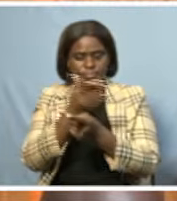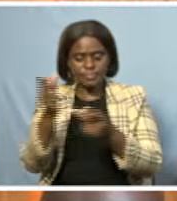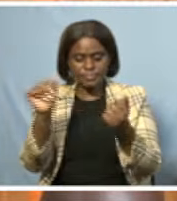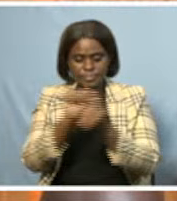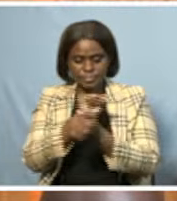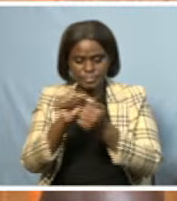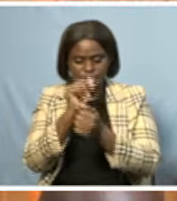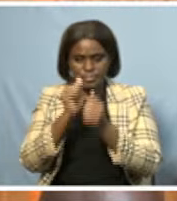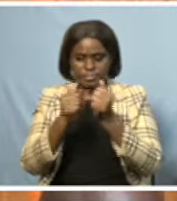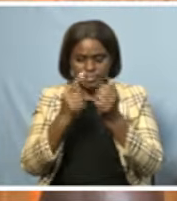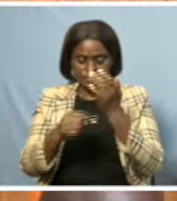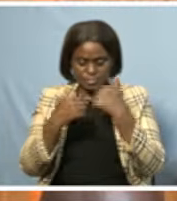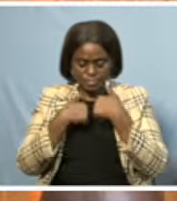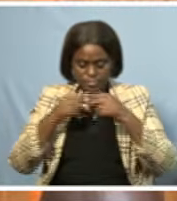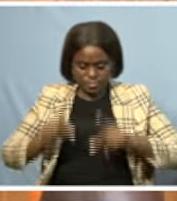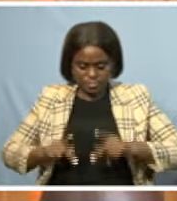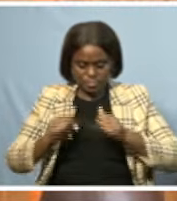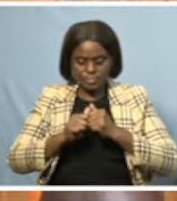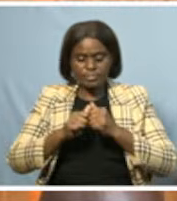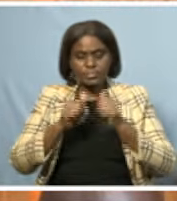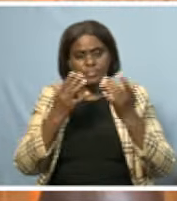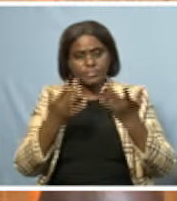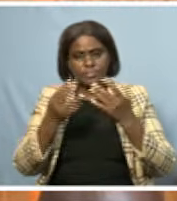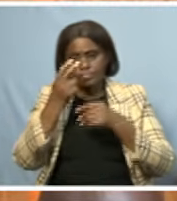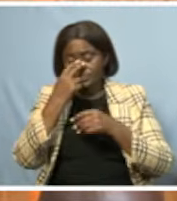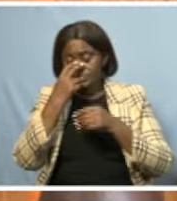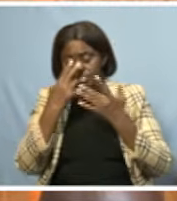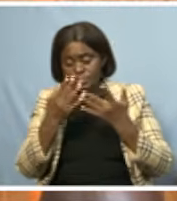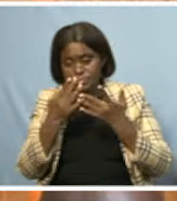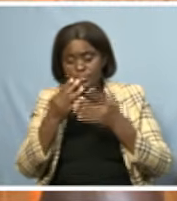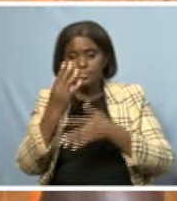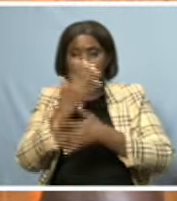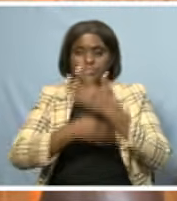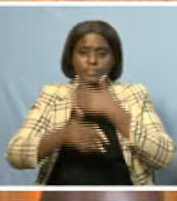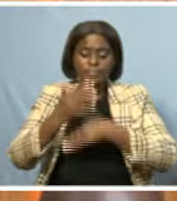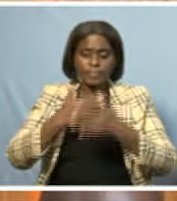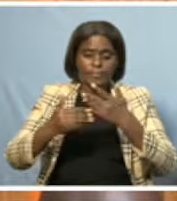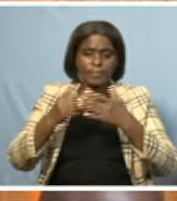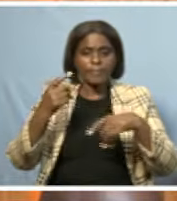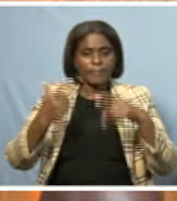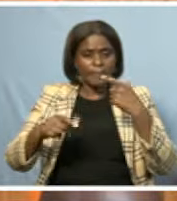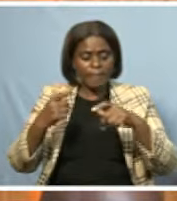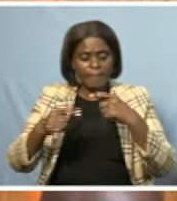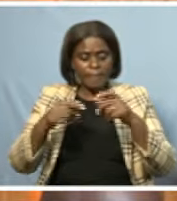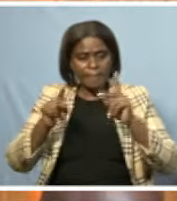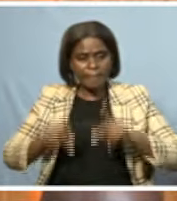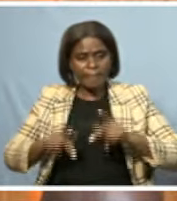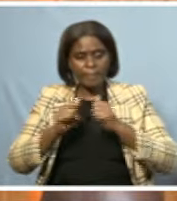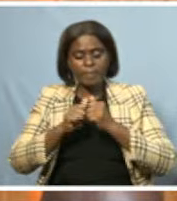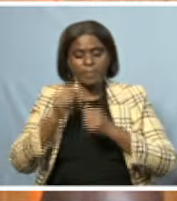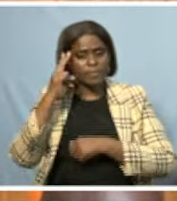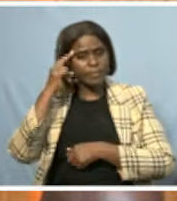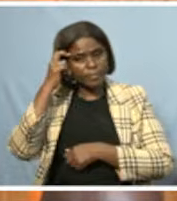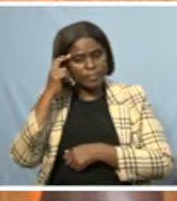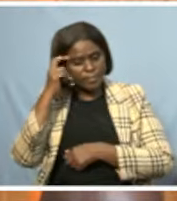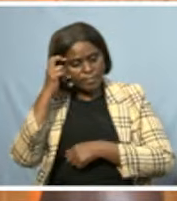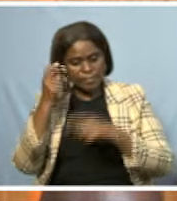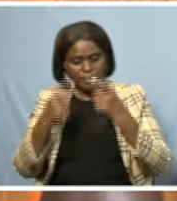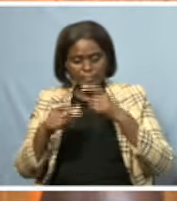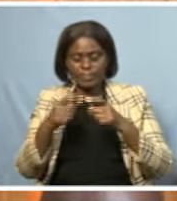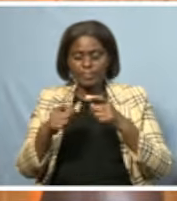disasters that affect persons with blindness, persons with physical immobility, persons with mental